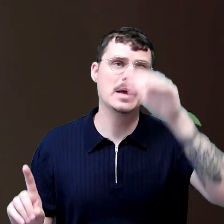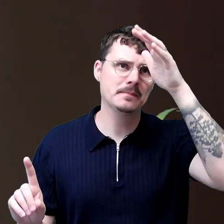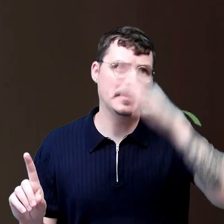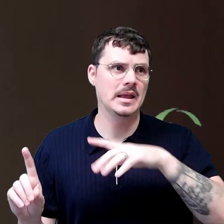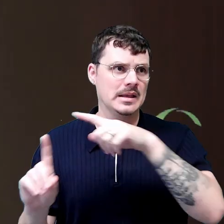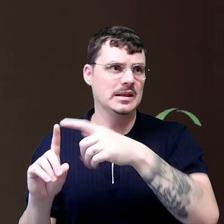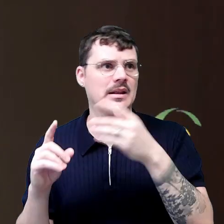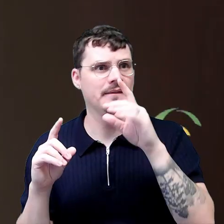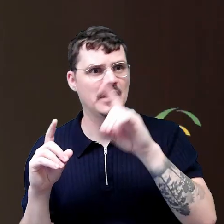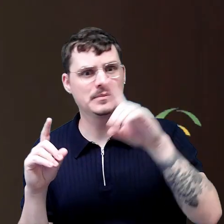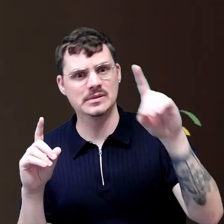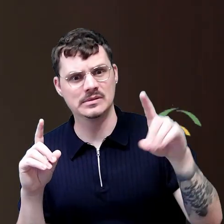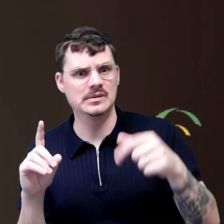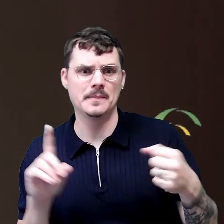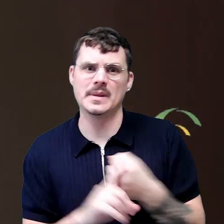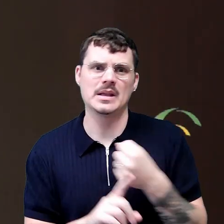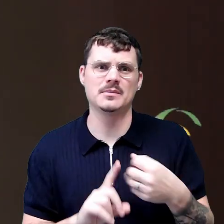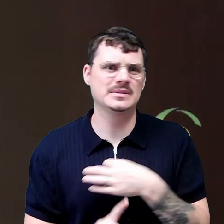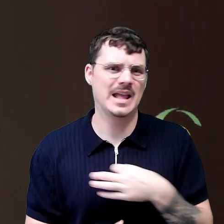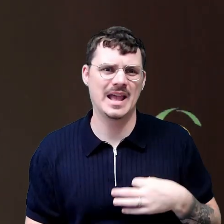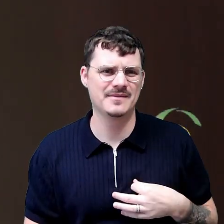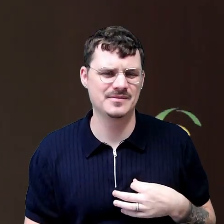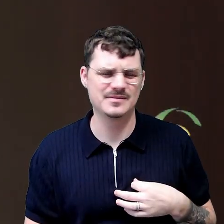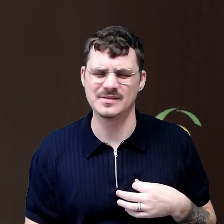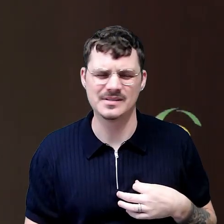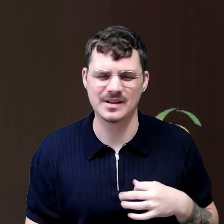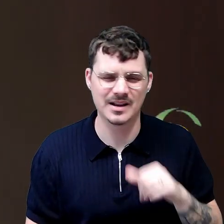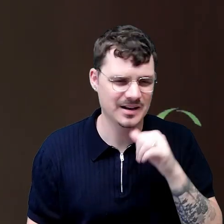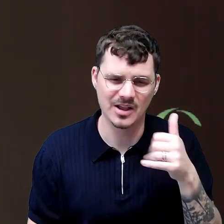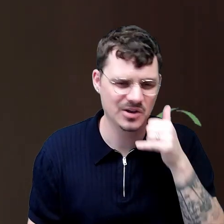developmental disability who's beating up staff, right?